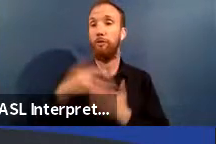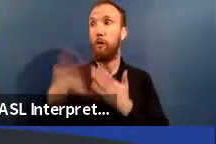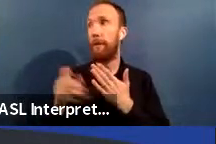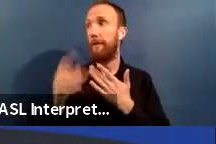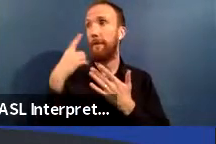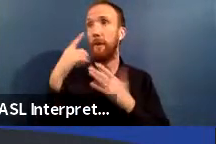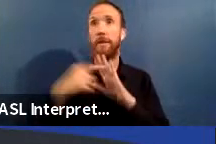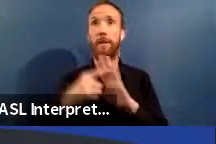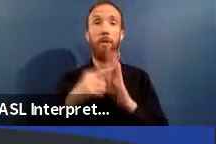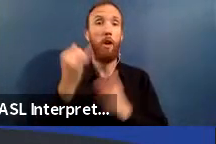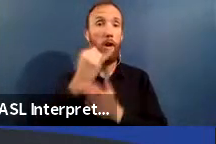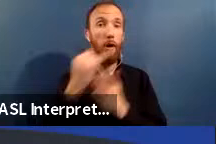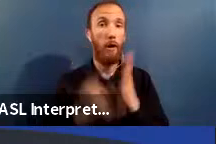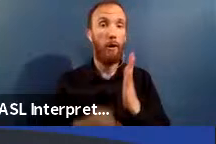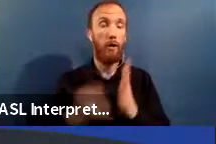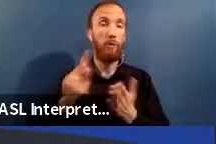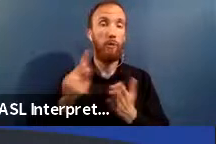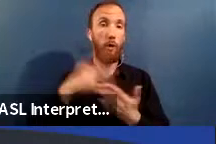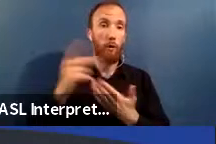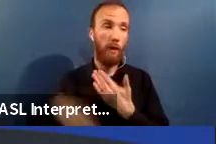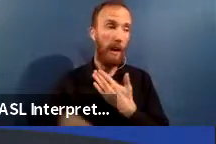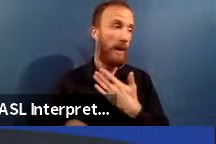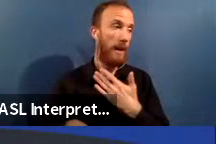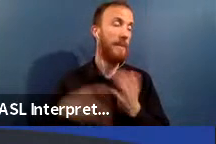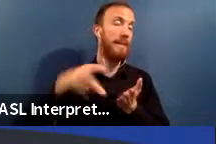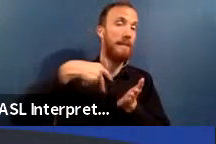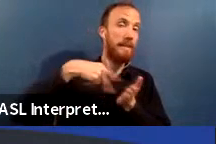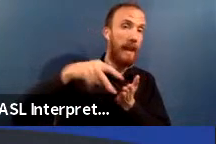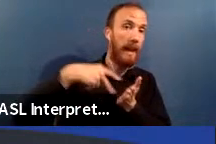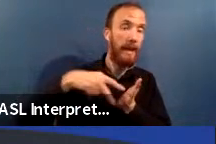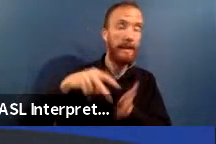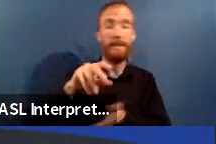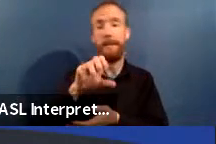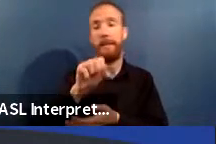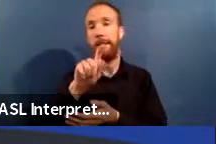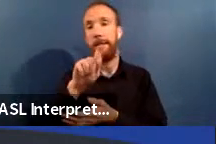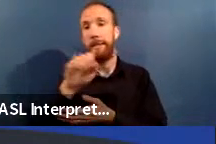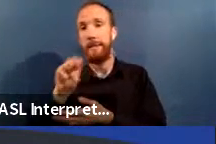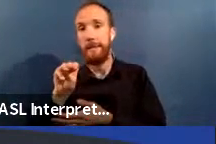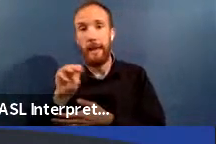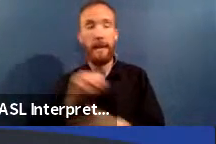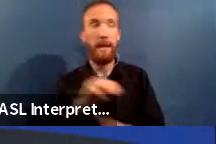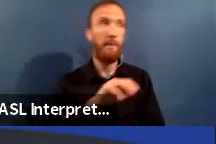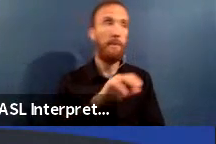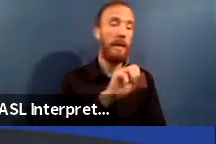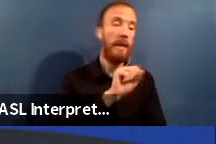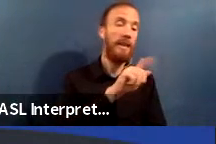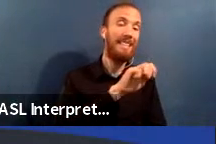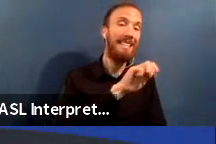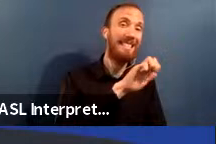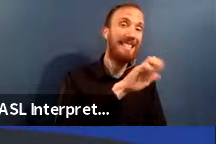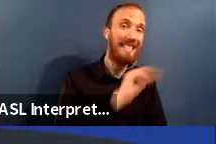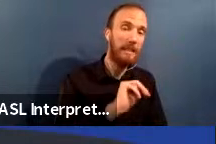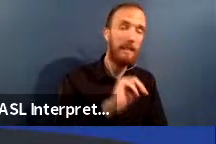program, dance, STEM, STEAM, IB, and many more.